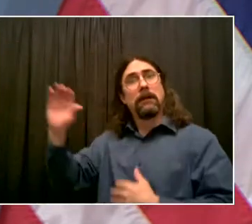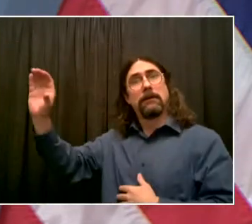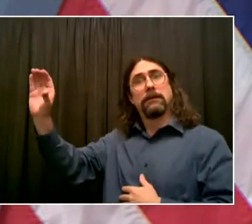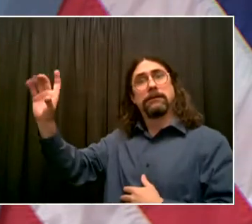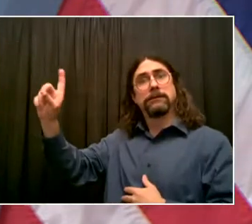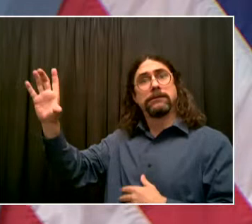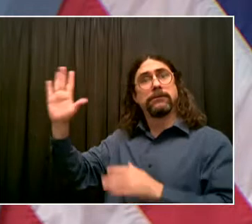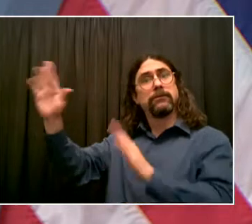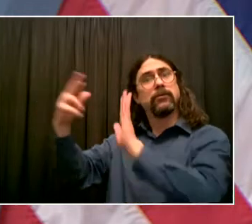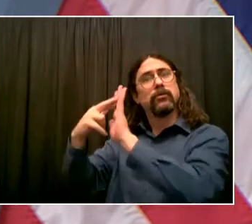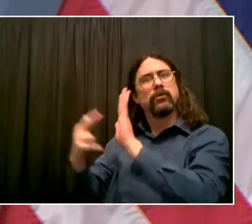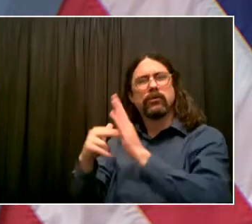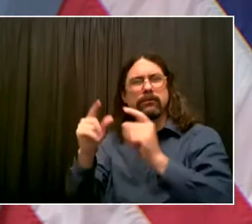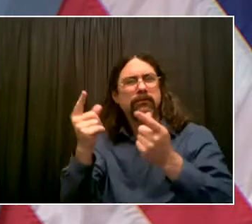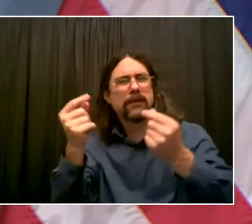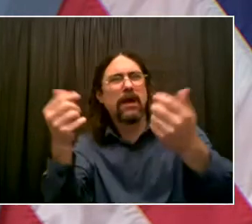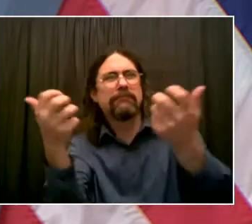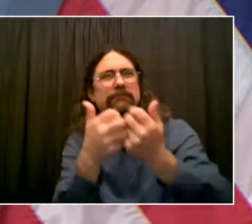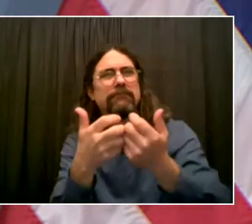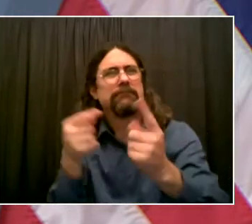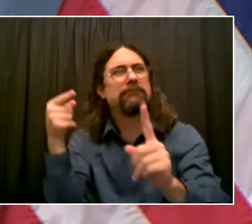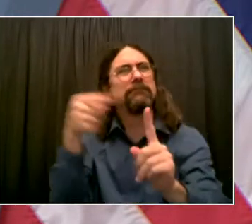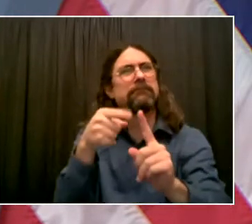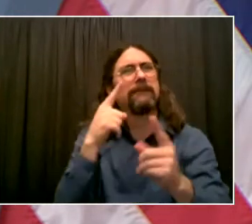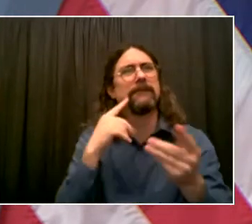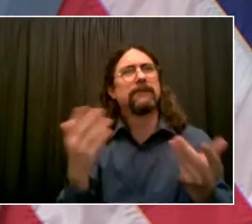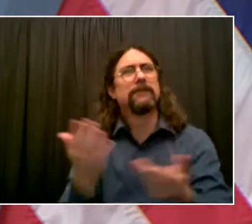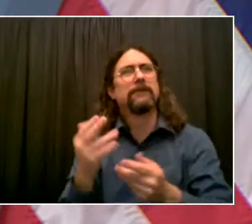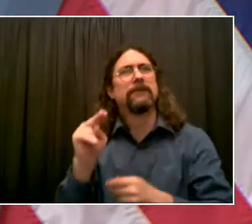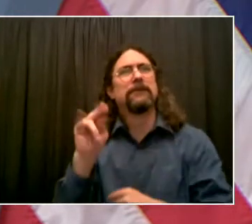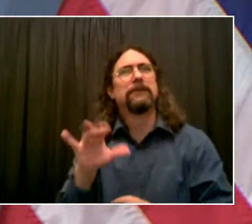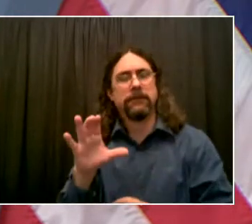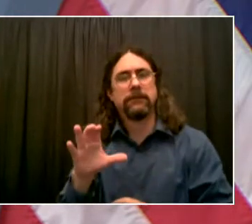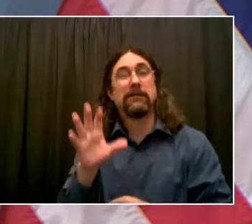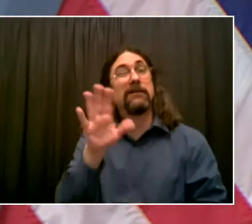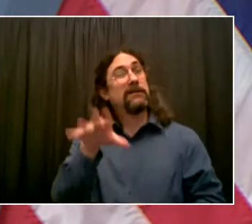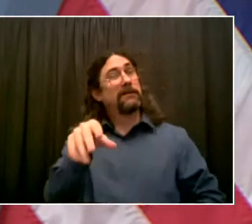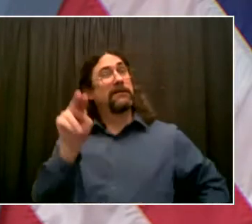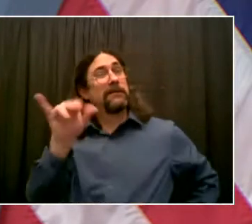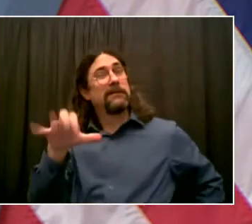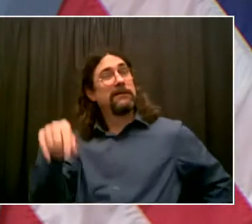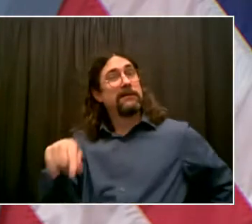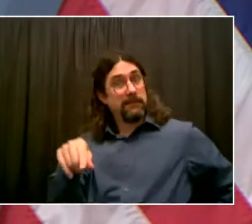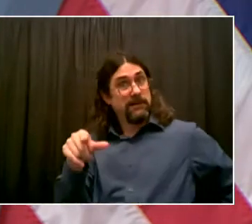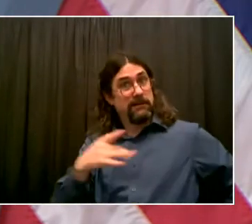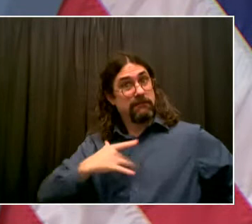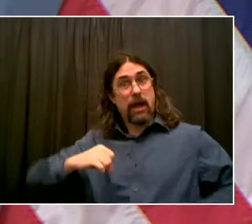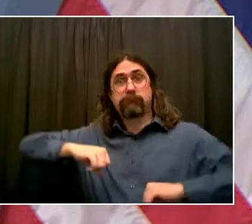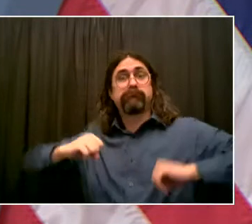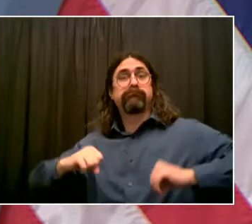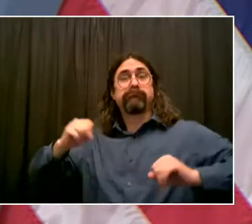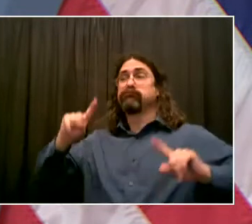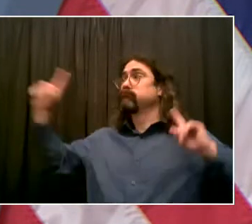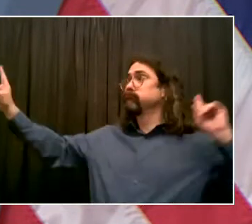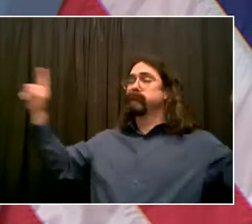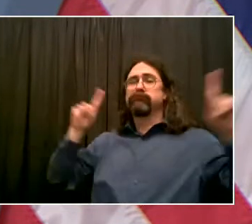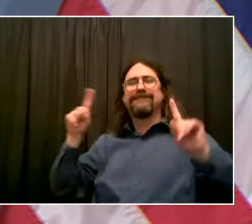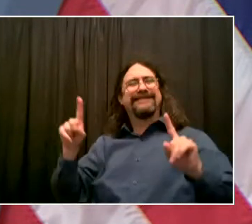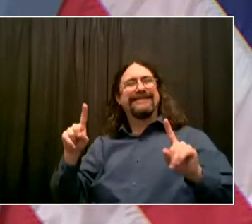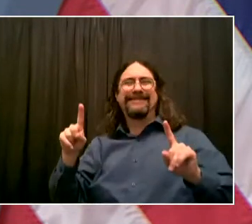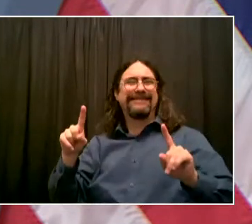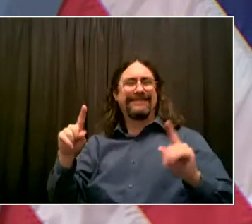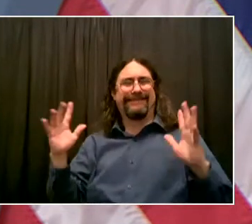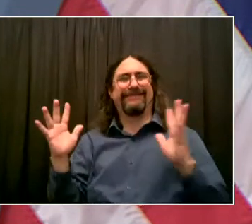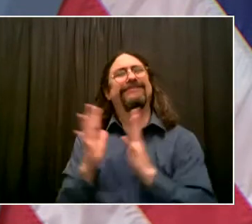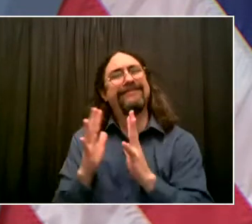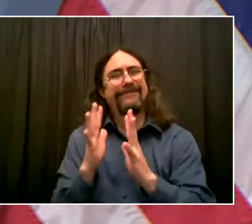outdoor space. So even for fully vaccinated people, although we agree with the idea that you are at much lower